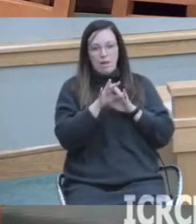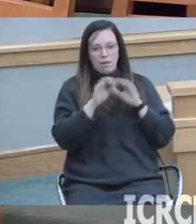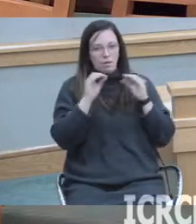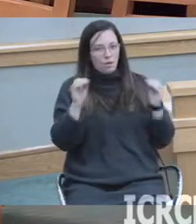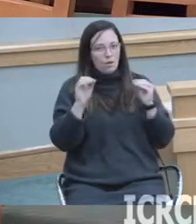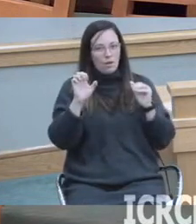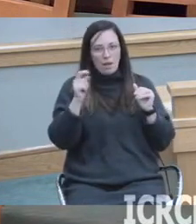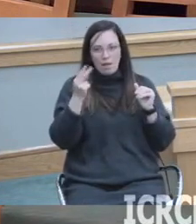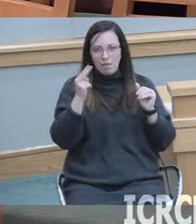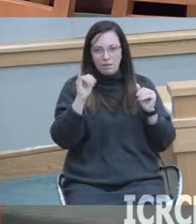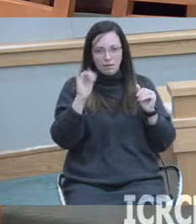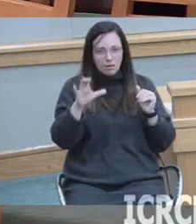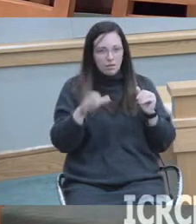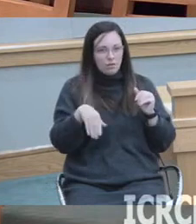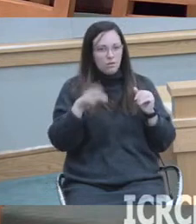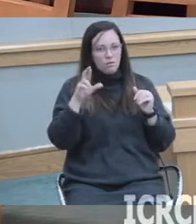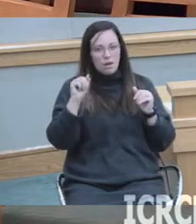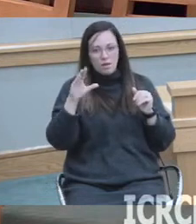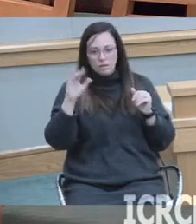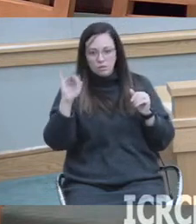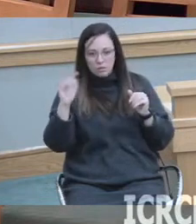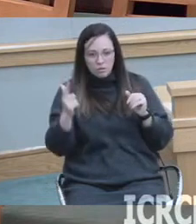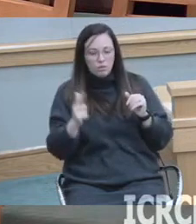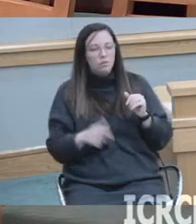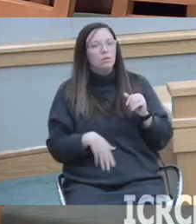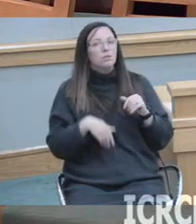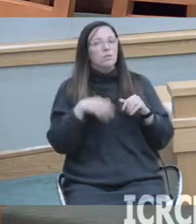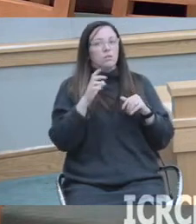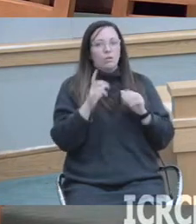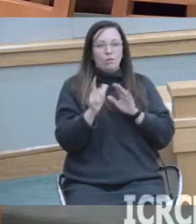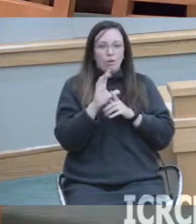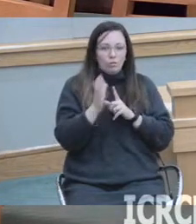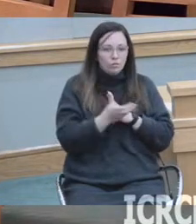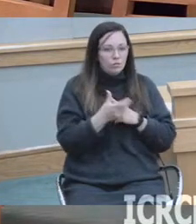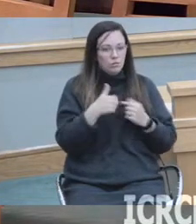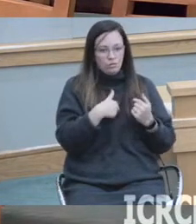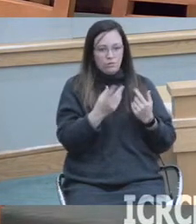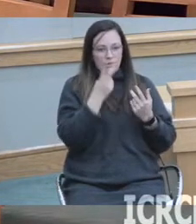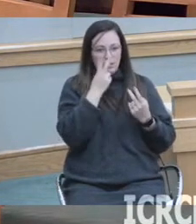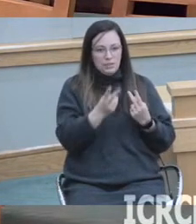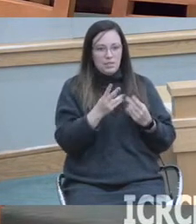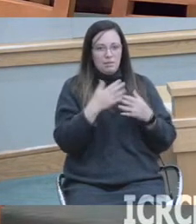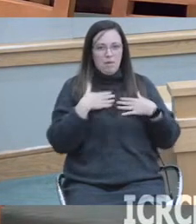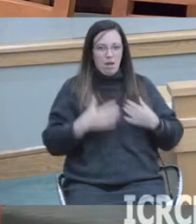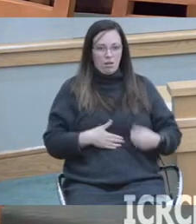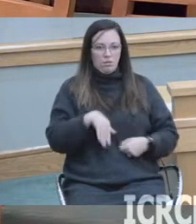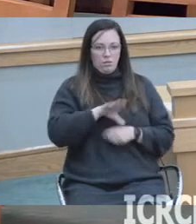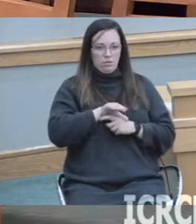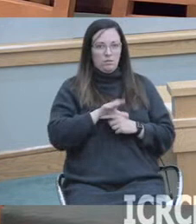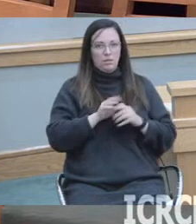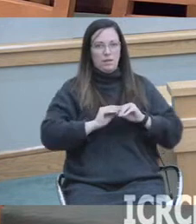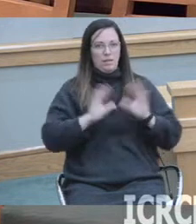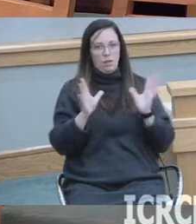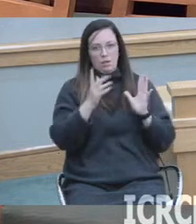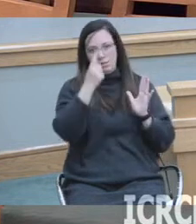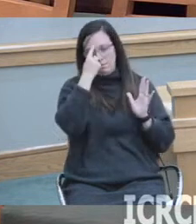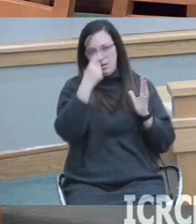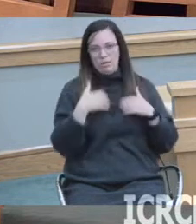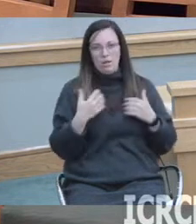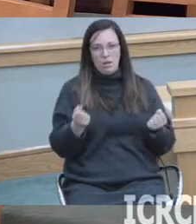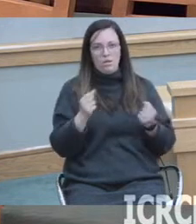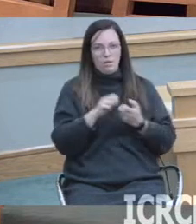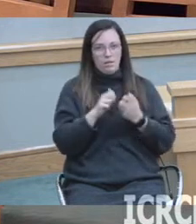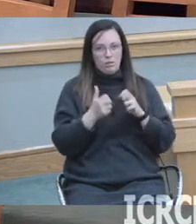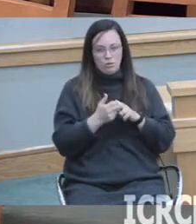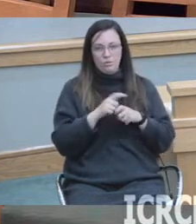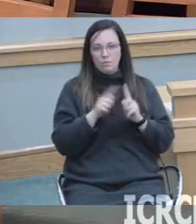cultural motivation. I know many of you have seen the body cam video. There's clearly a mental health issue there, but I don't think it's a